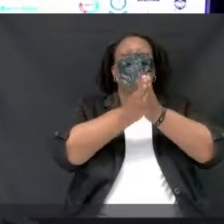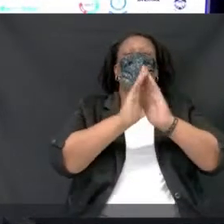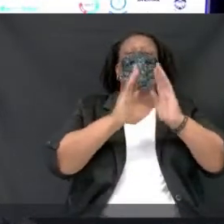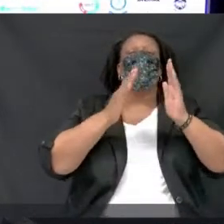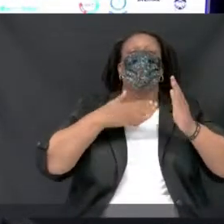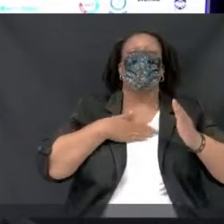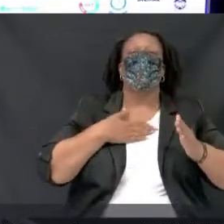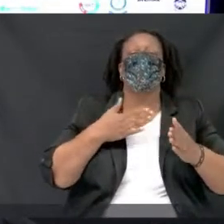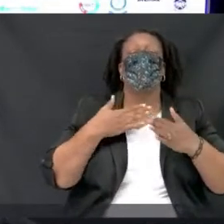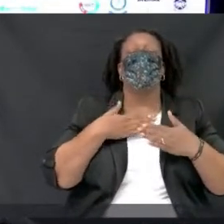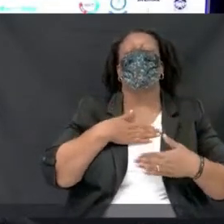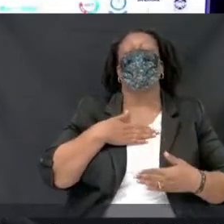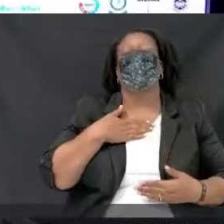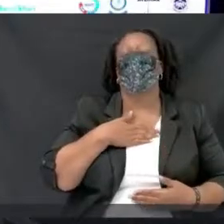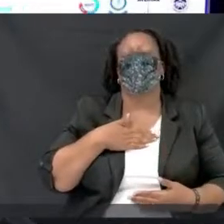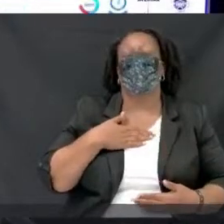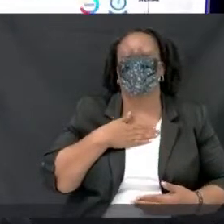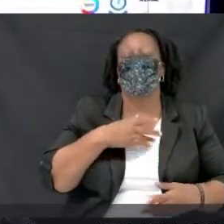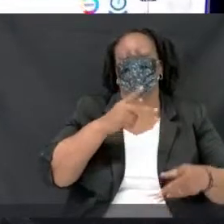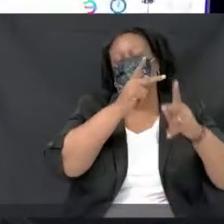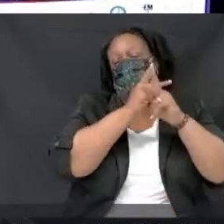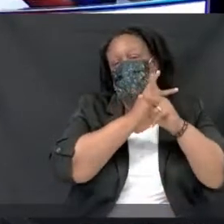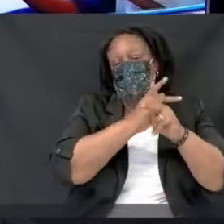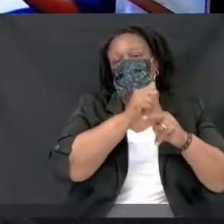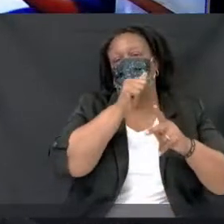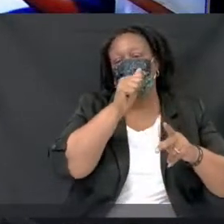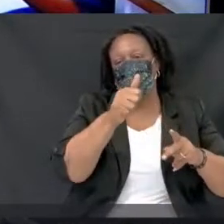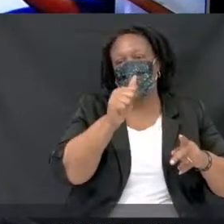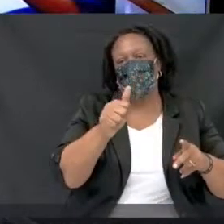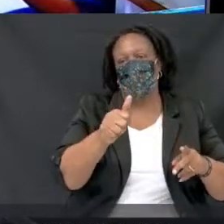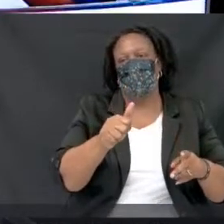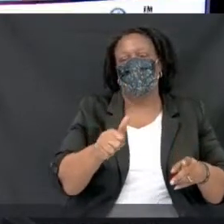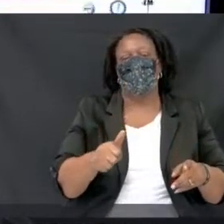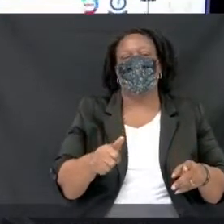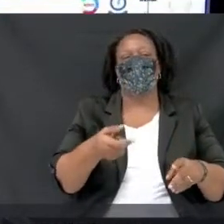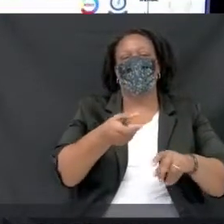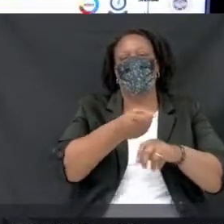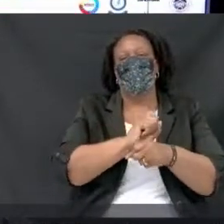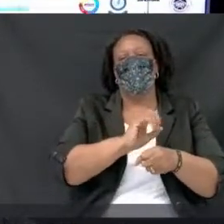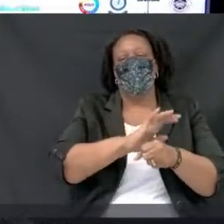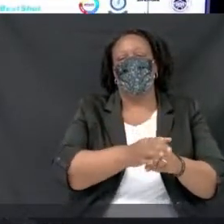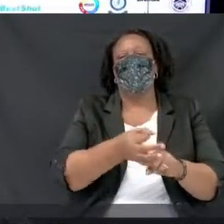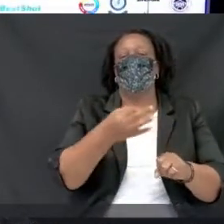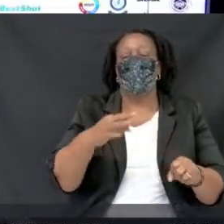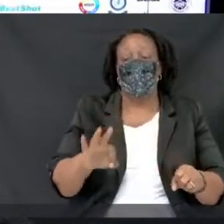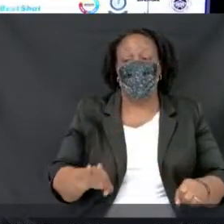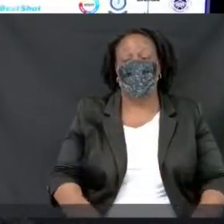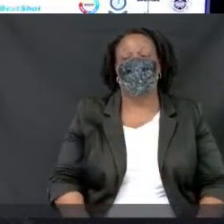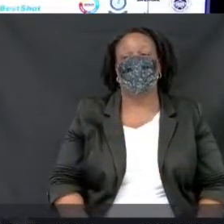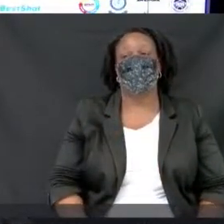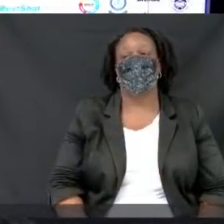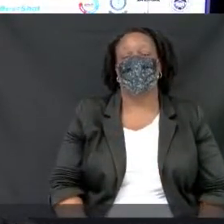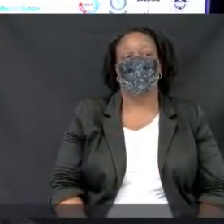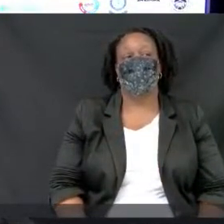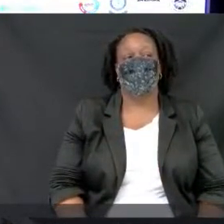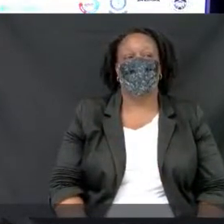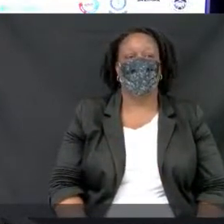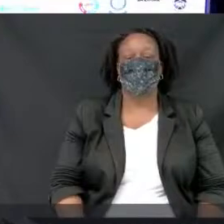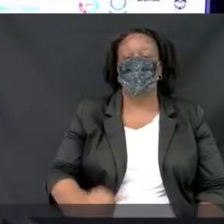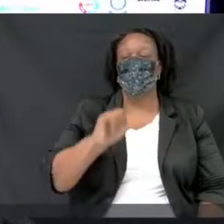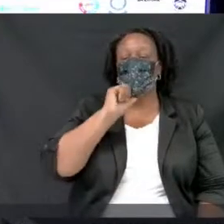against the COVID-19 virus. And he hasn't always spoken about